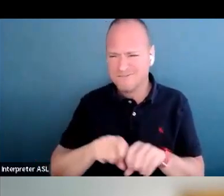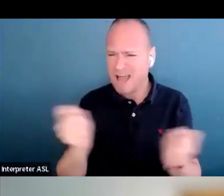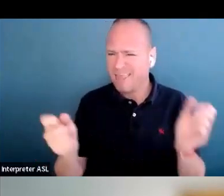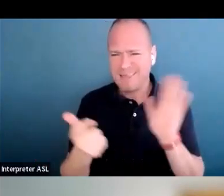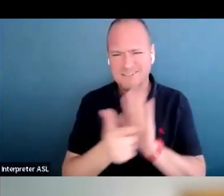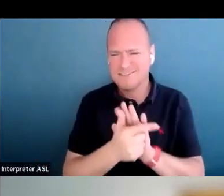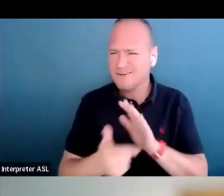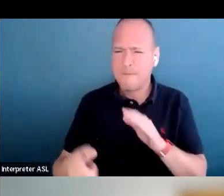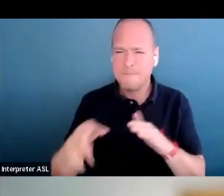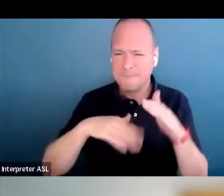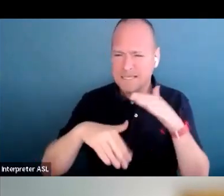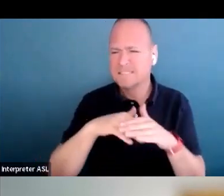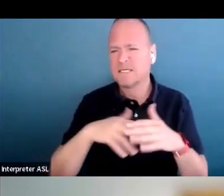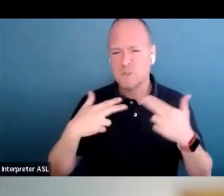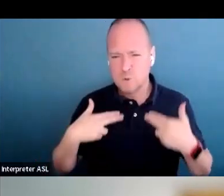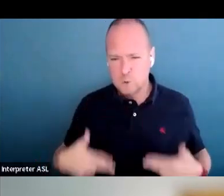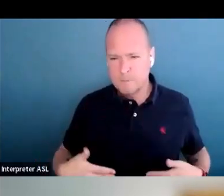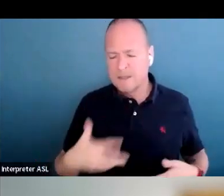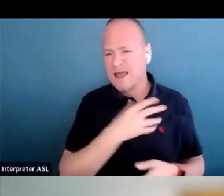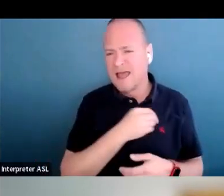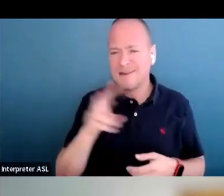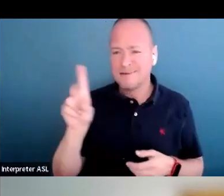civil rights.